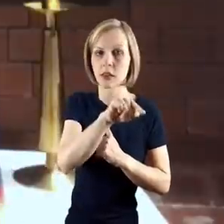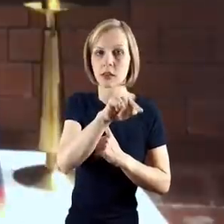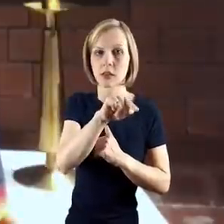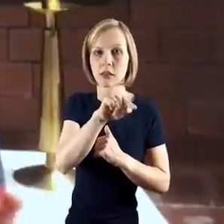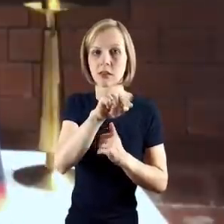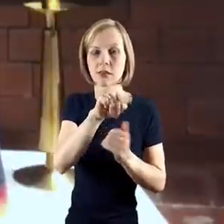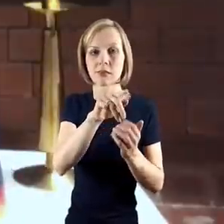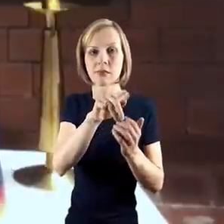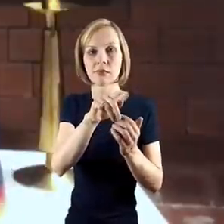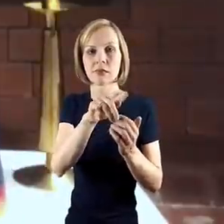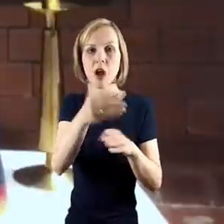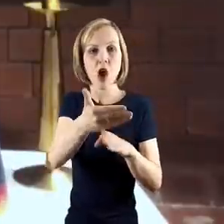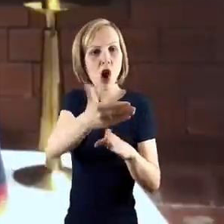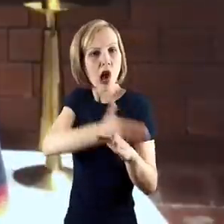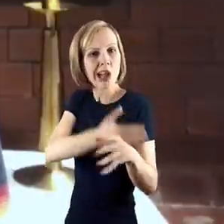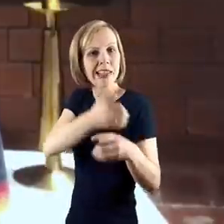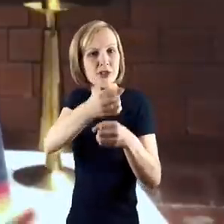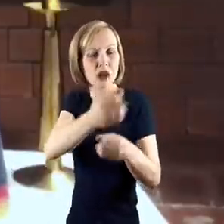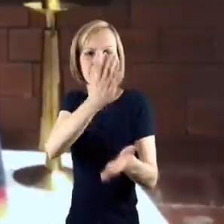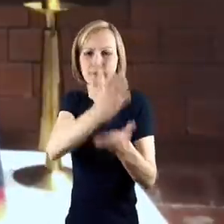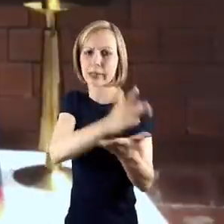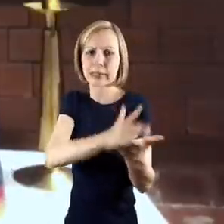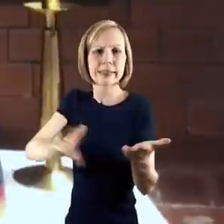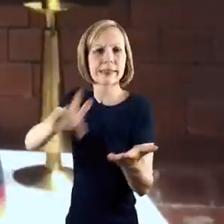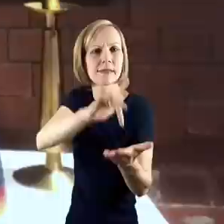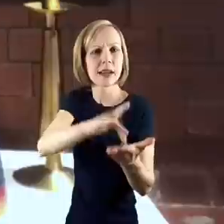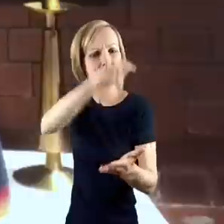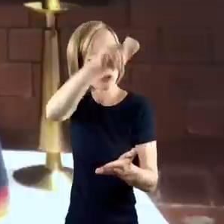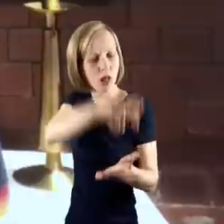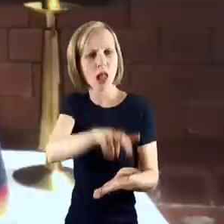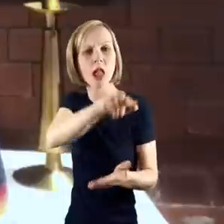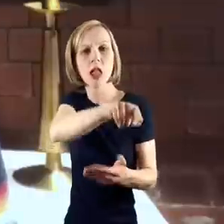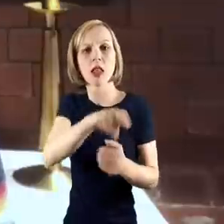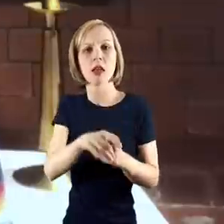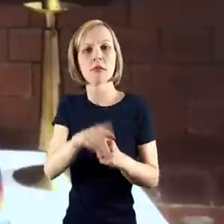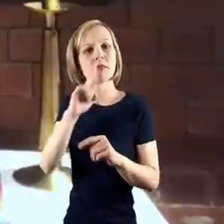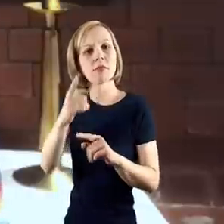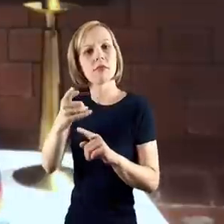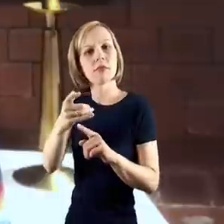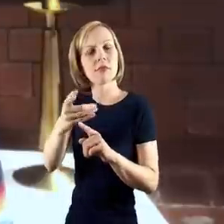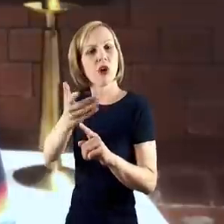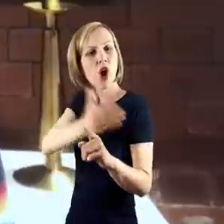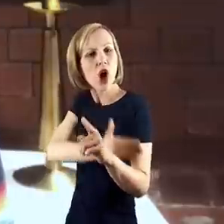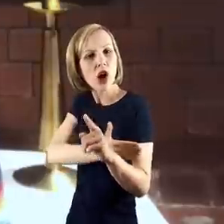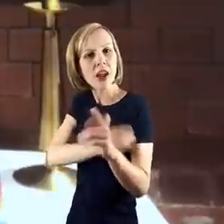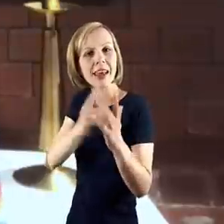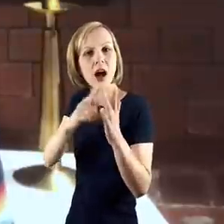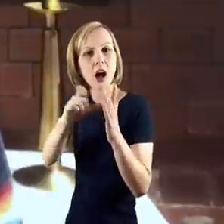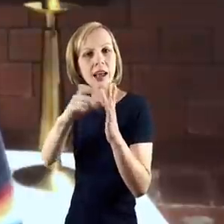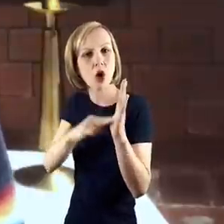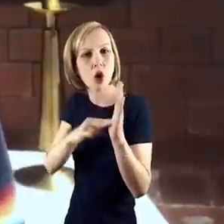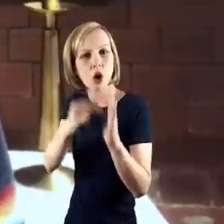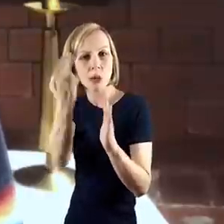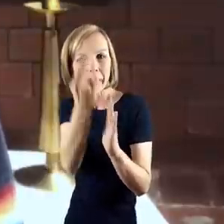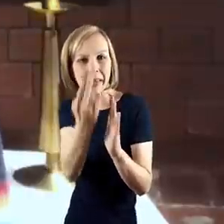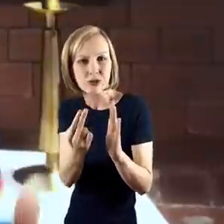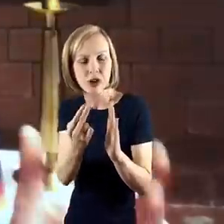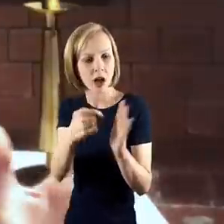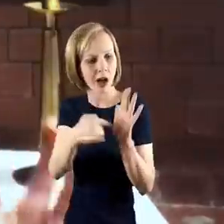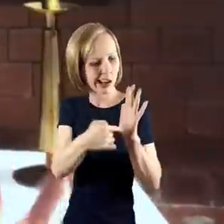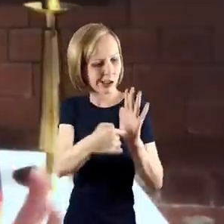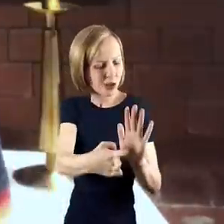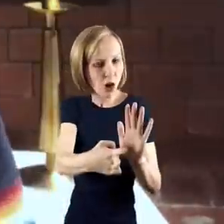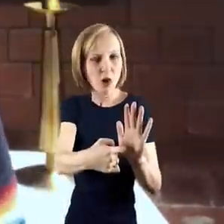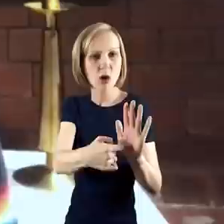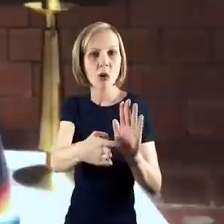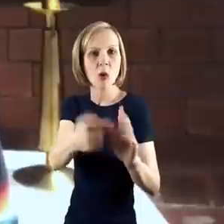Often in icons and religious depictions of the early church, you'll see Mary at the head of the table,